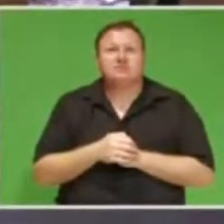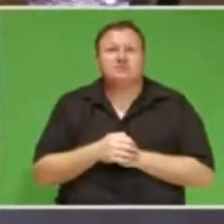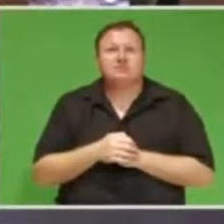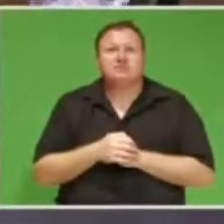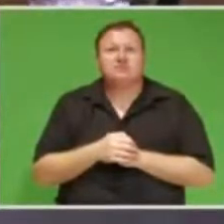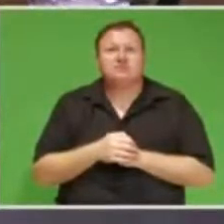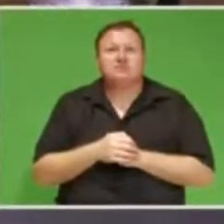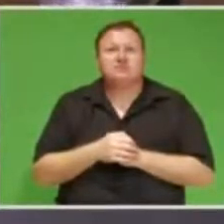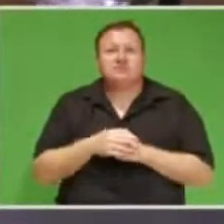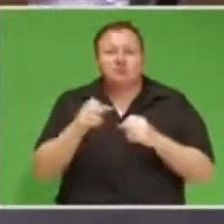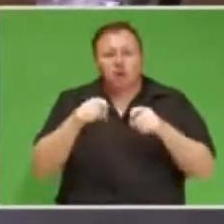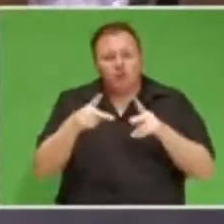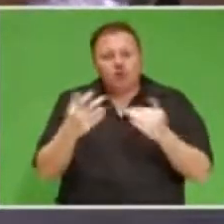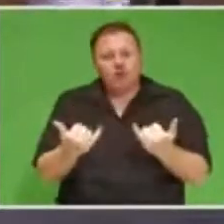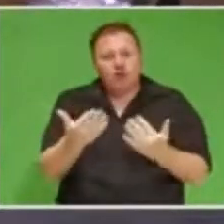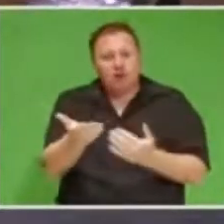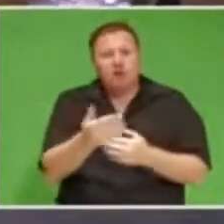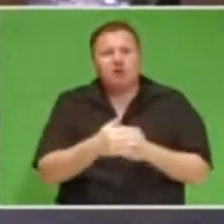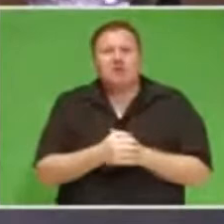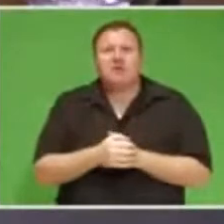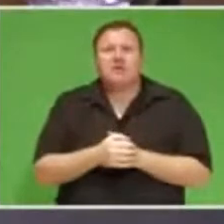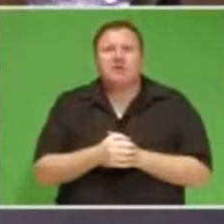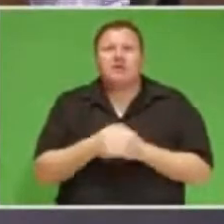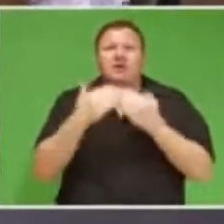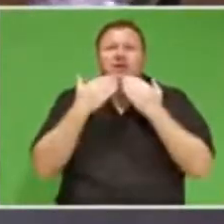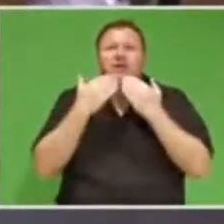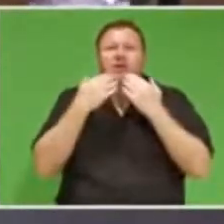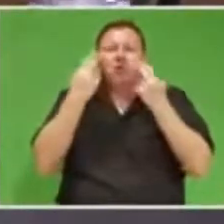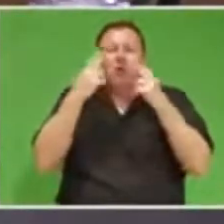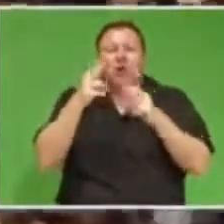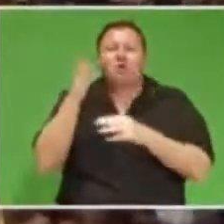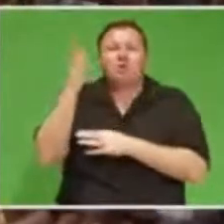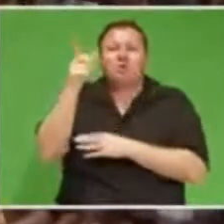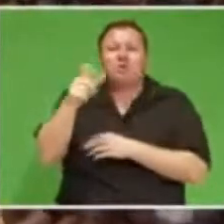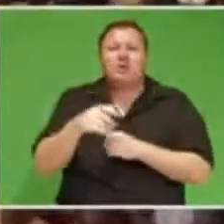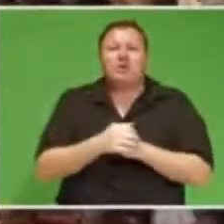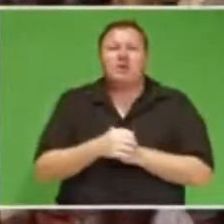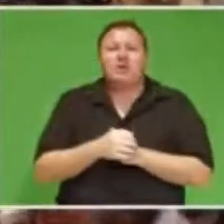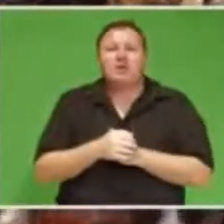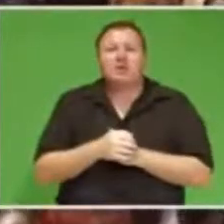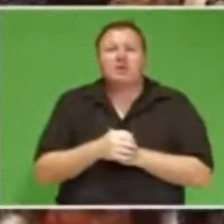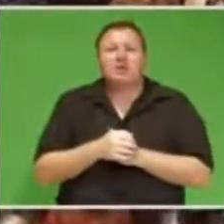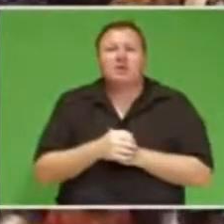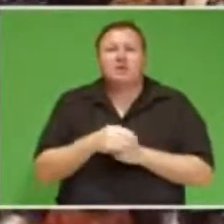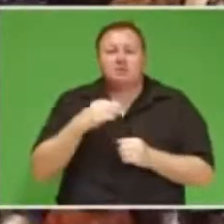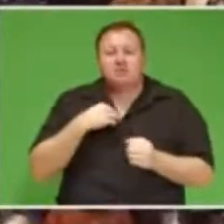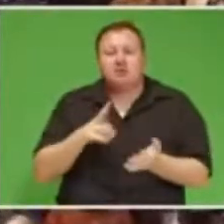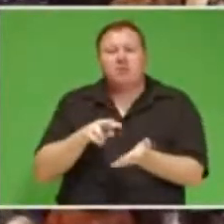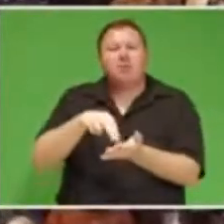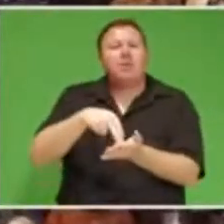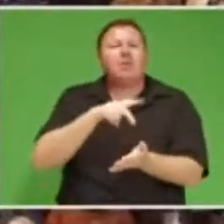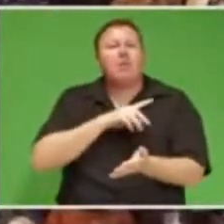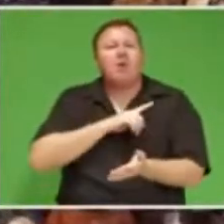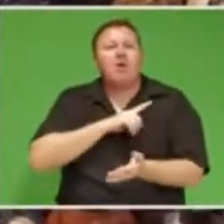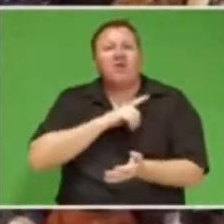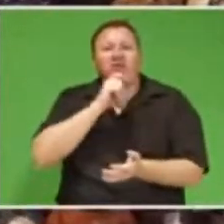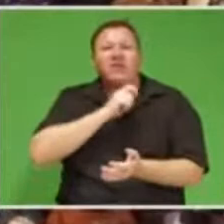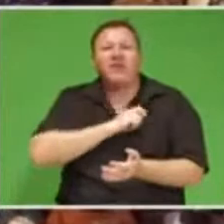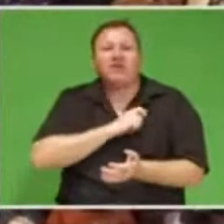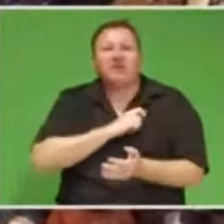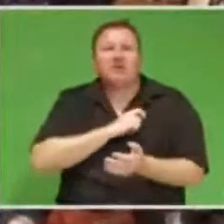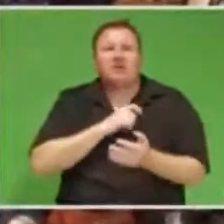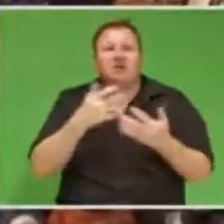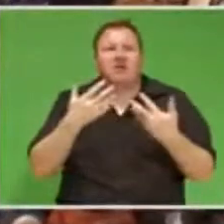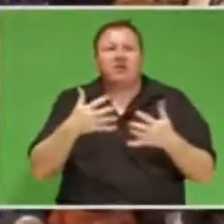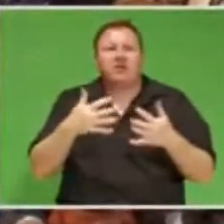I've given you an opportunity. Thank you, Honorable Speaker. I'm rising on the fact that you have already